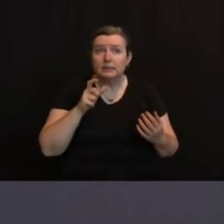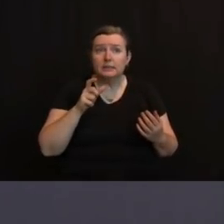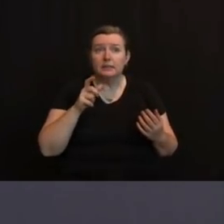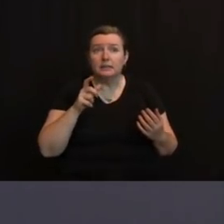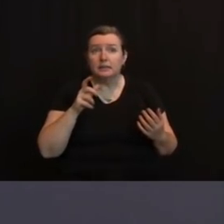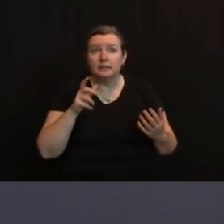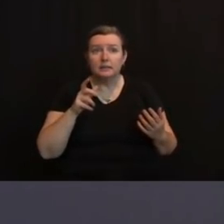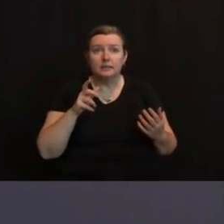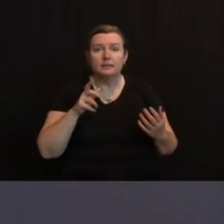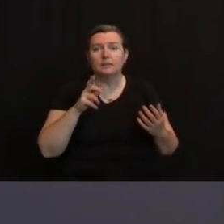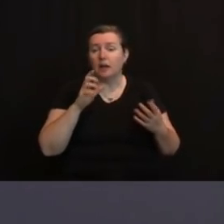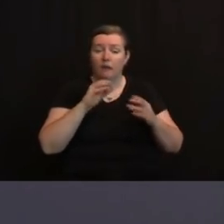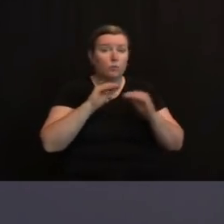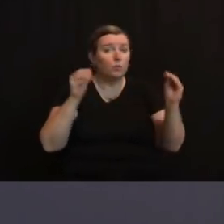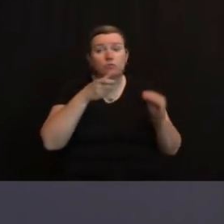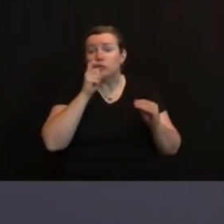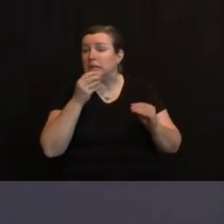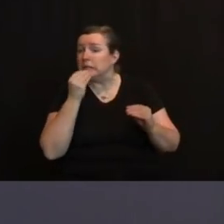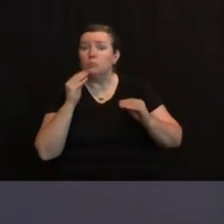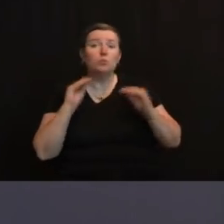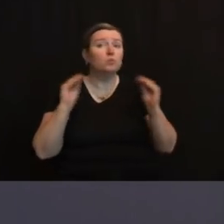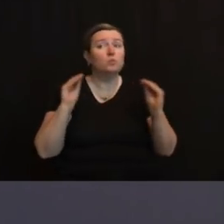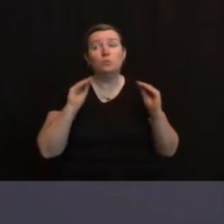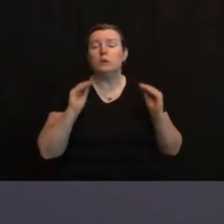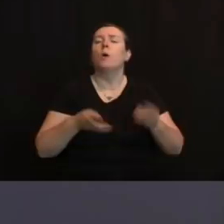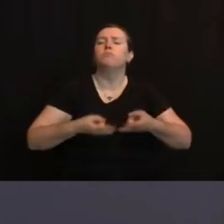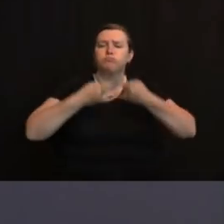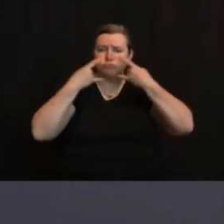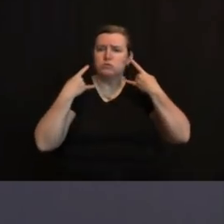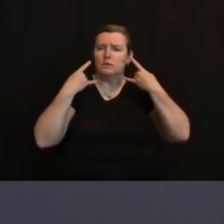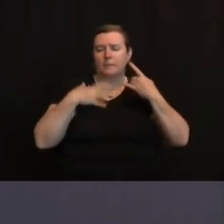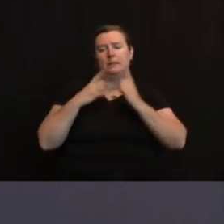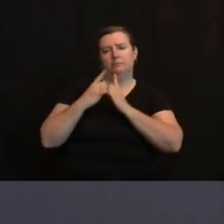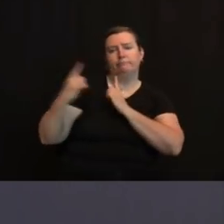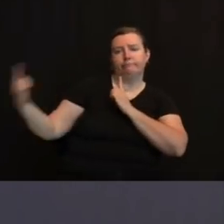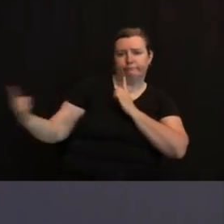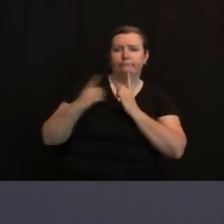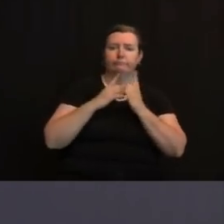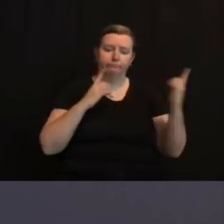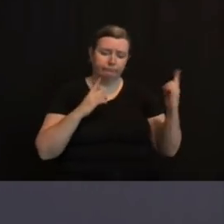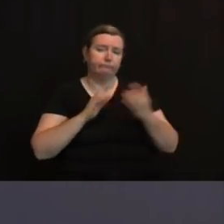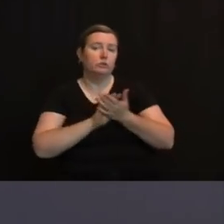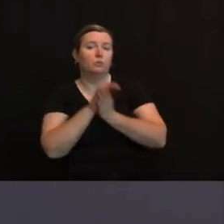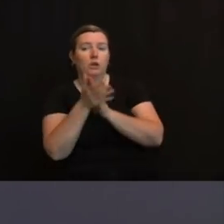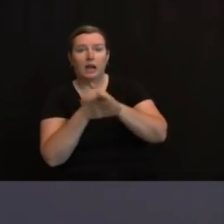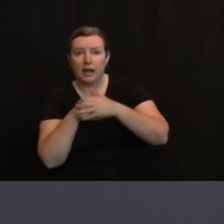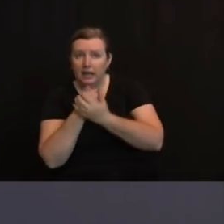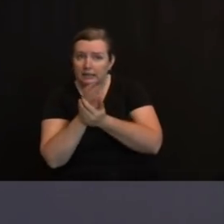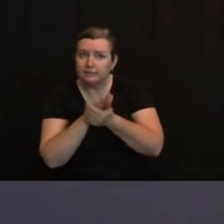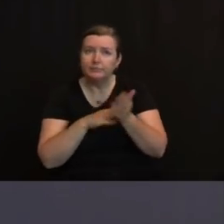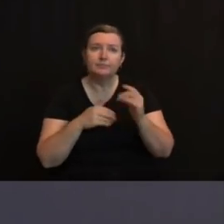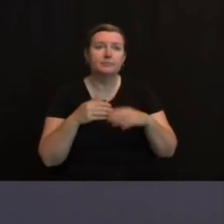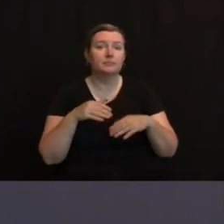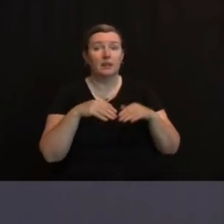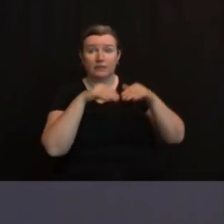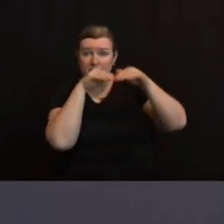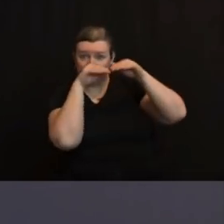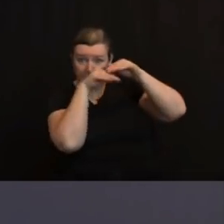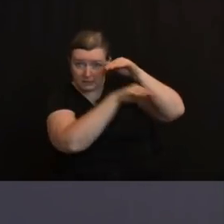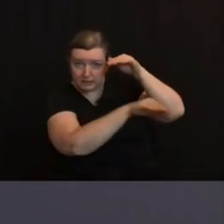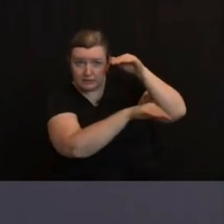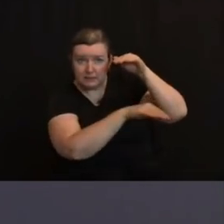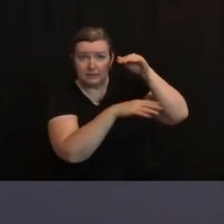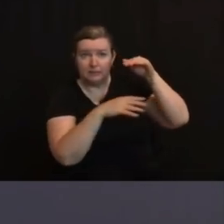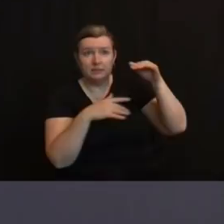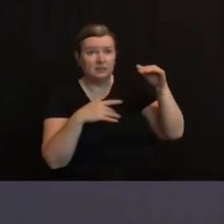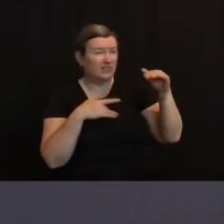social distancing, washing your hands with soap and water. Don't go in there if you've got symptoms or you're not feeling well. Don't